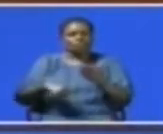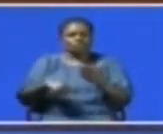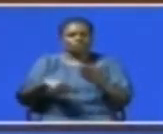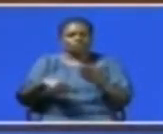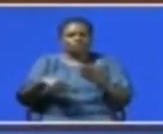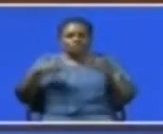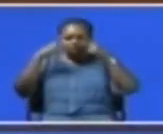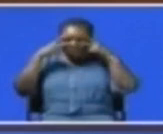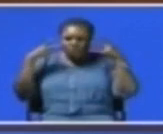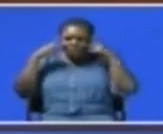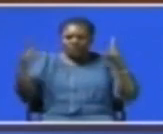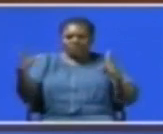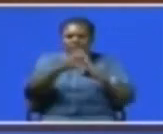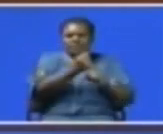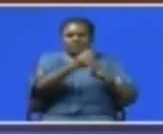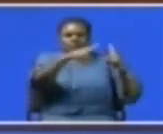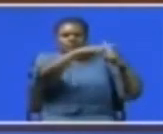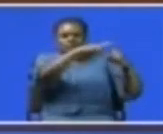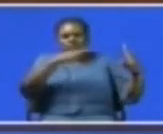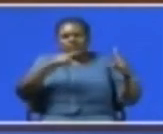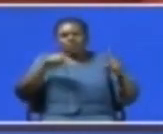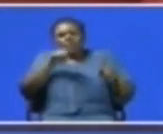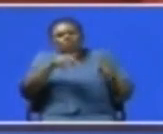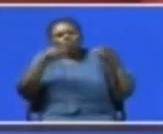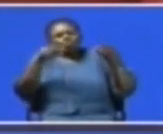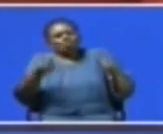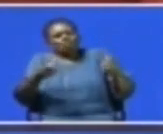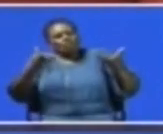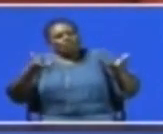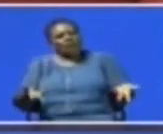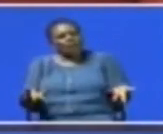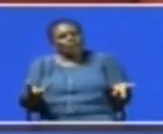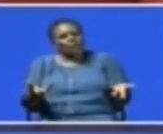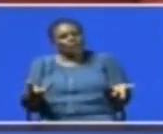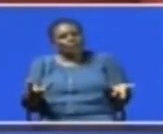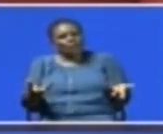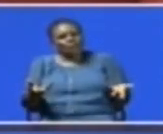counter-terrorism, their work is kidnapping and killing. How are you going to make sure that